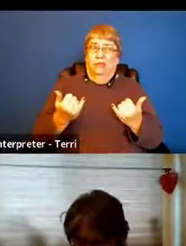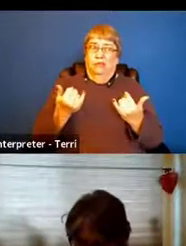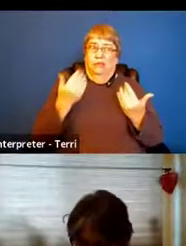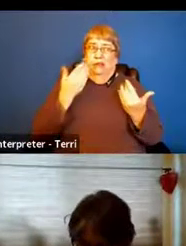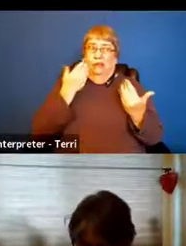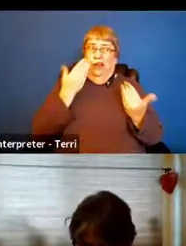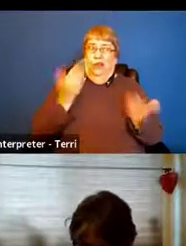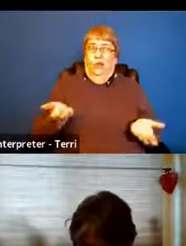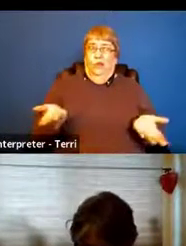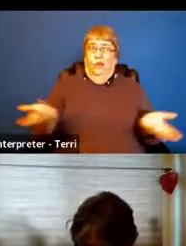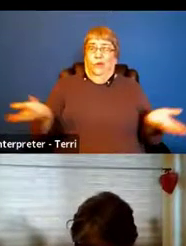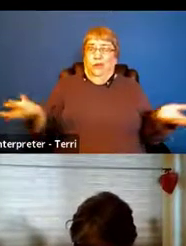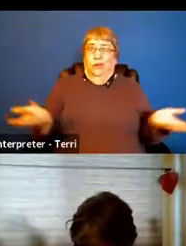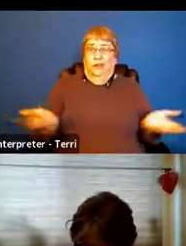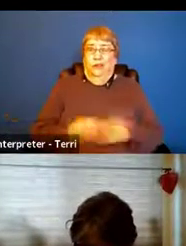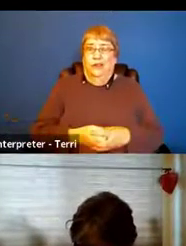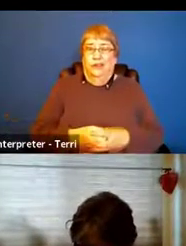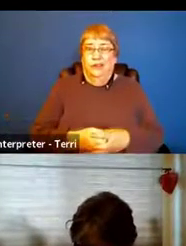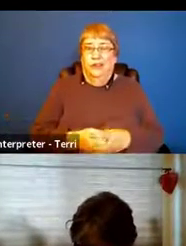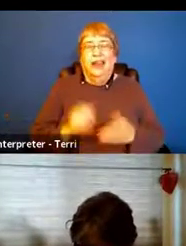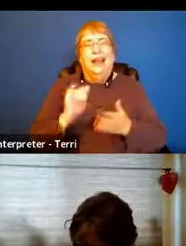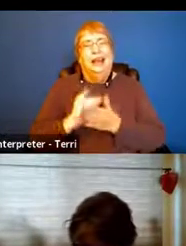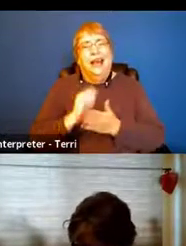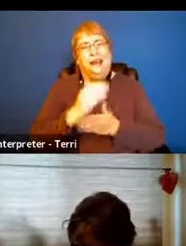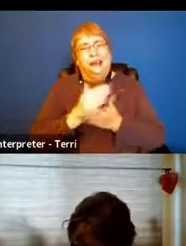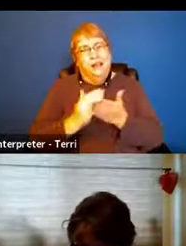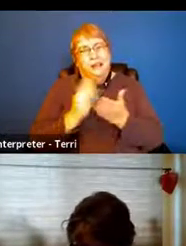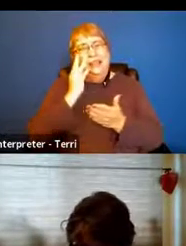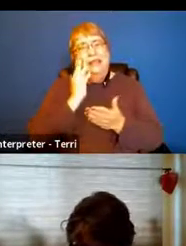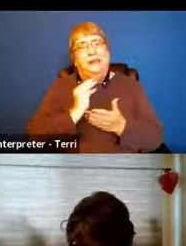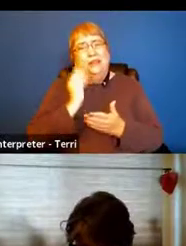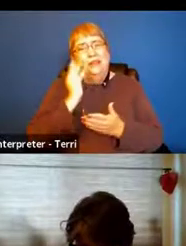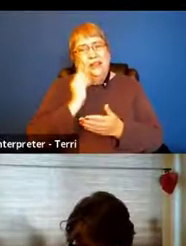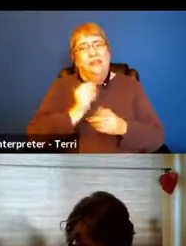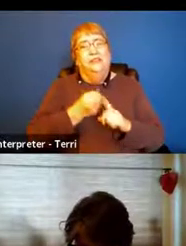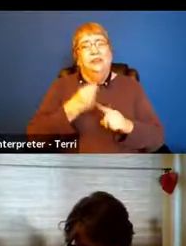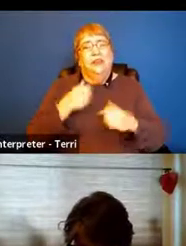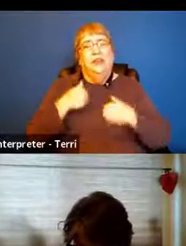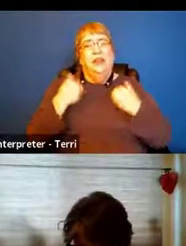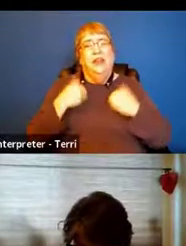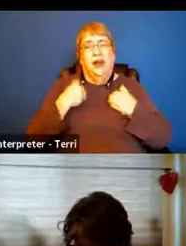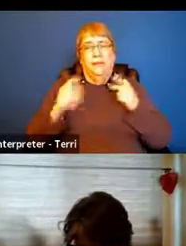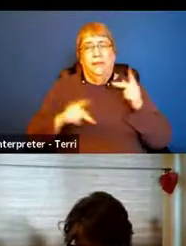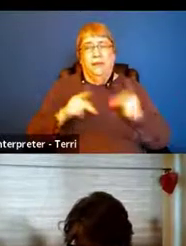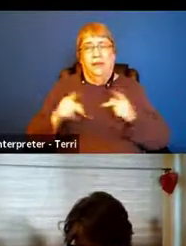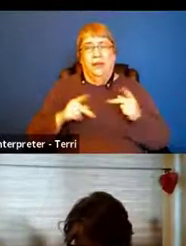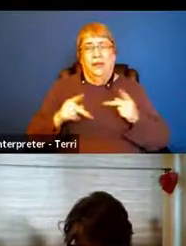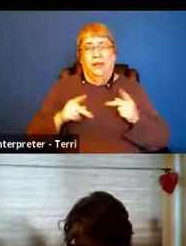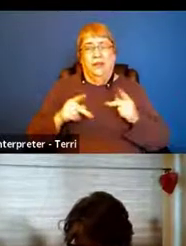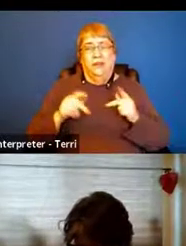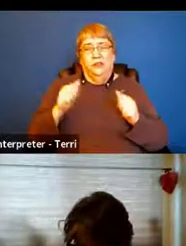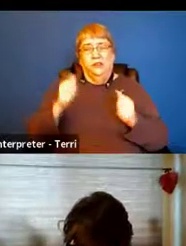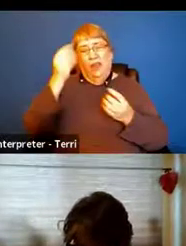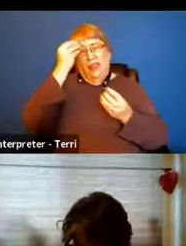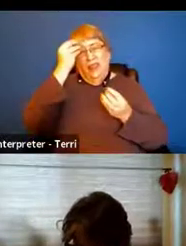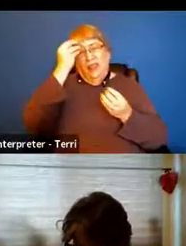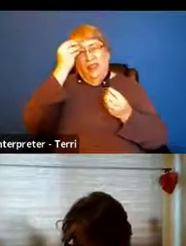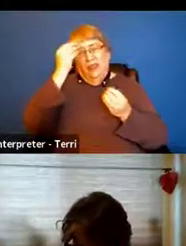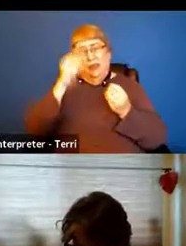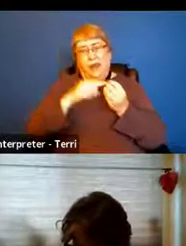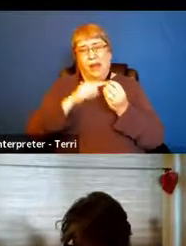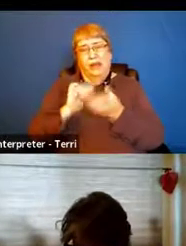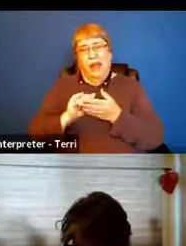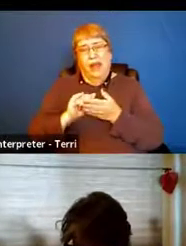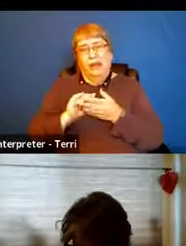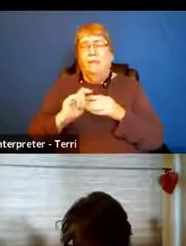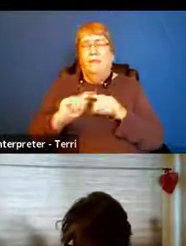some of the experiences of the young people. And you know, we can sit with that for a moment, but part of this presentation